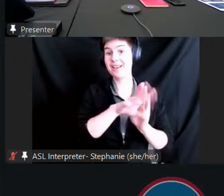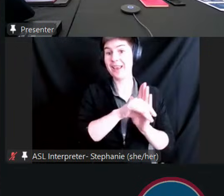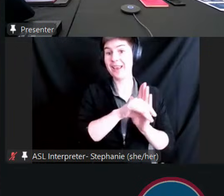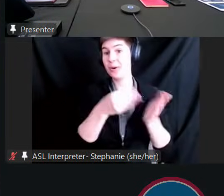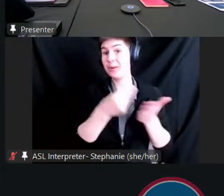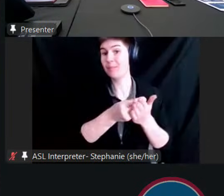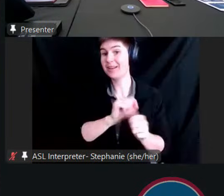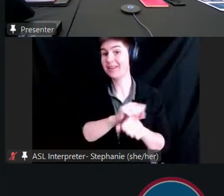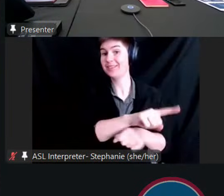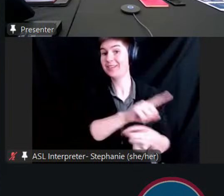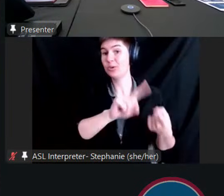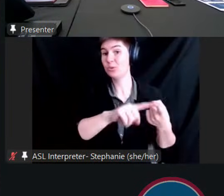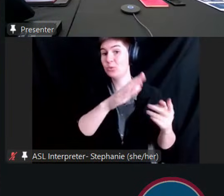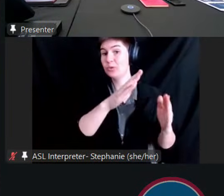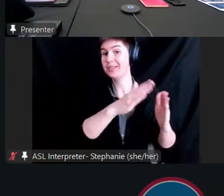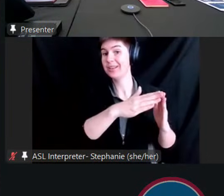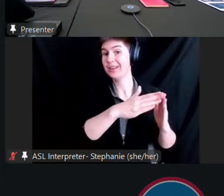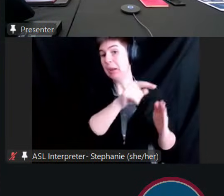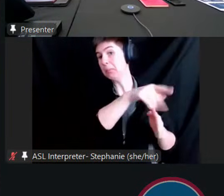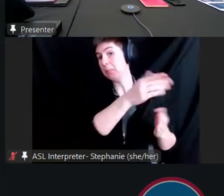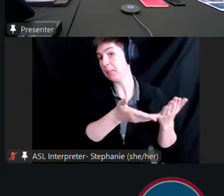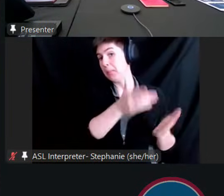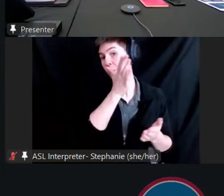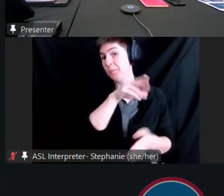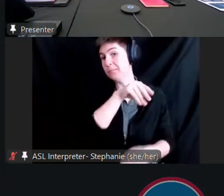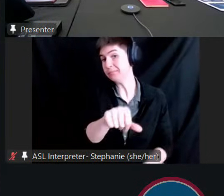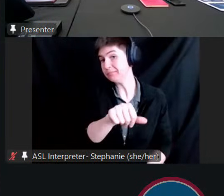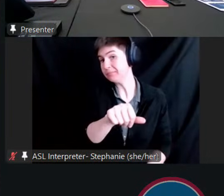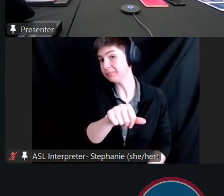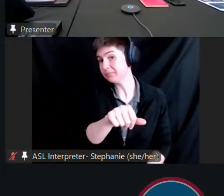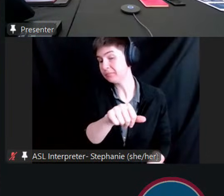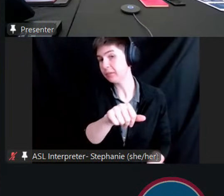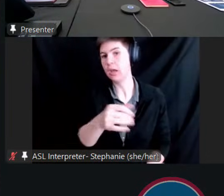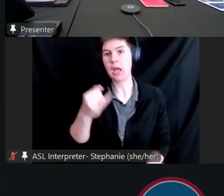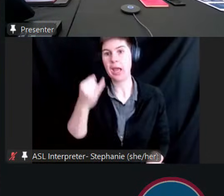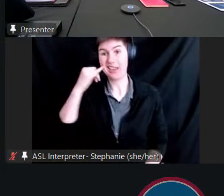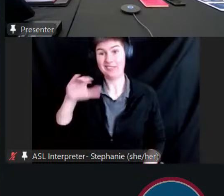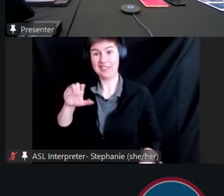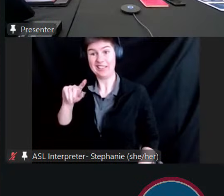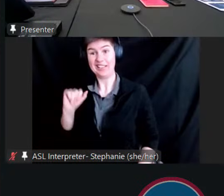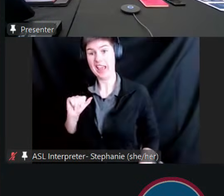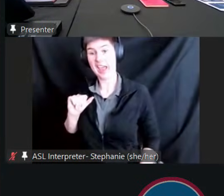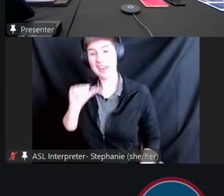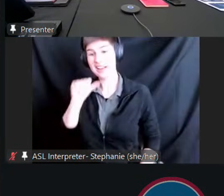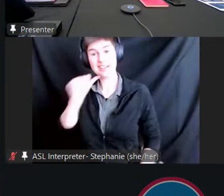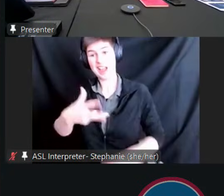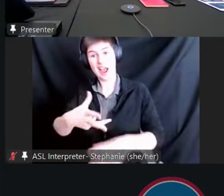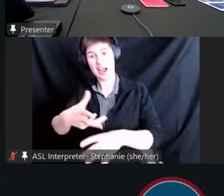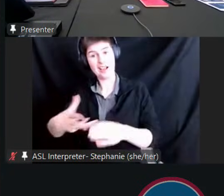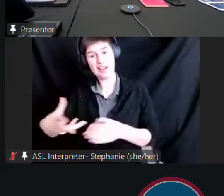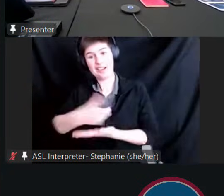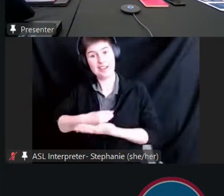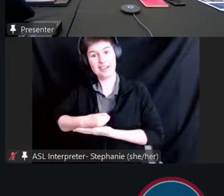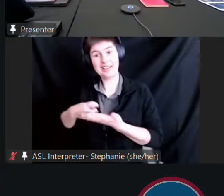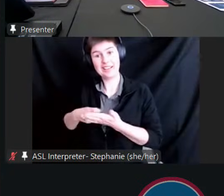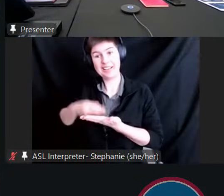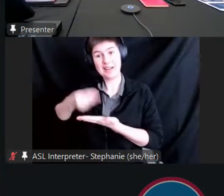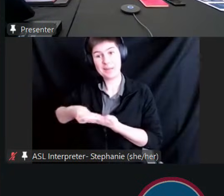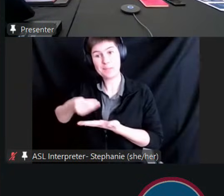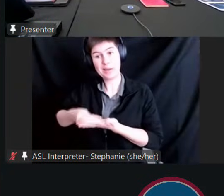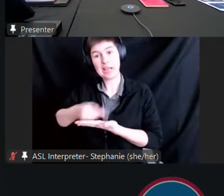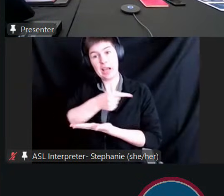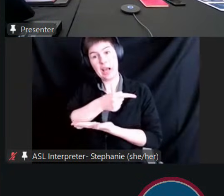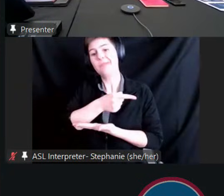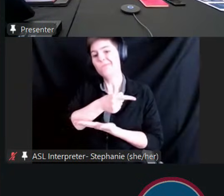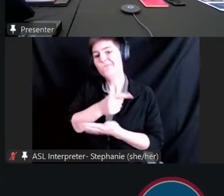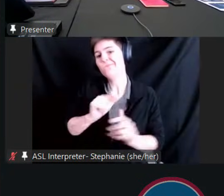But if we're not getting any of the money from those cameras, then at least the city should pay for the camera installation, right? Then to say, oh,